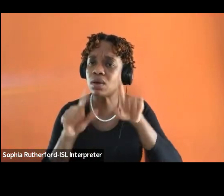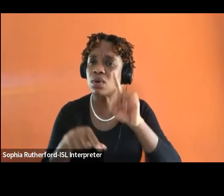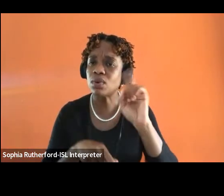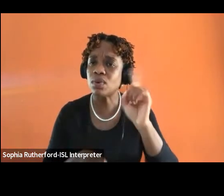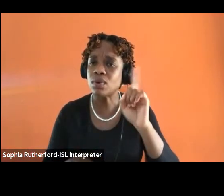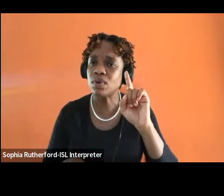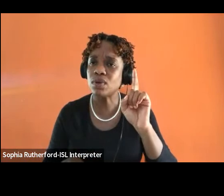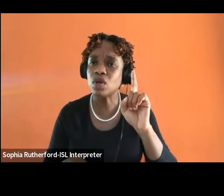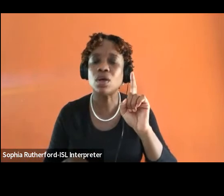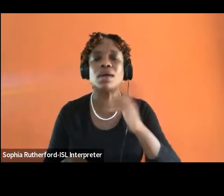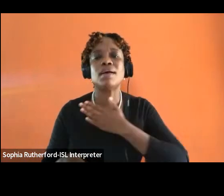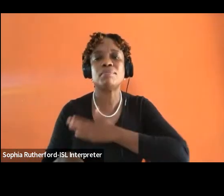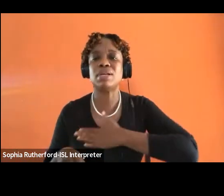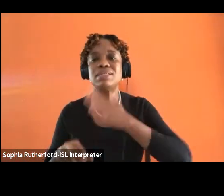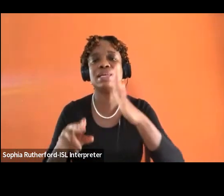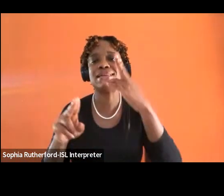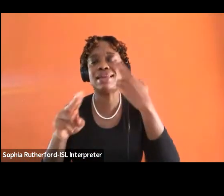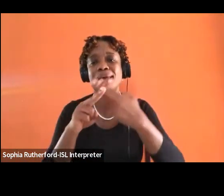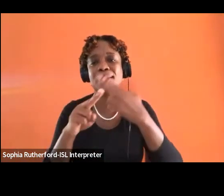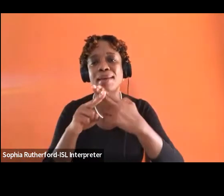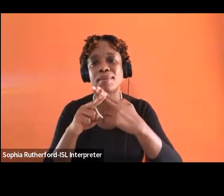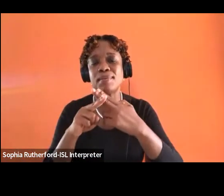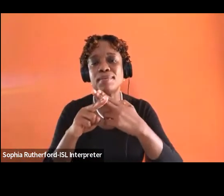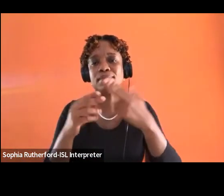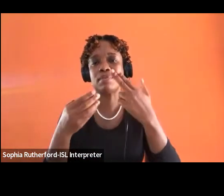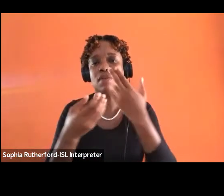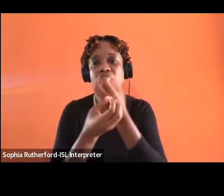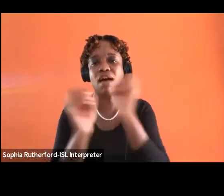Could you repeat the name of the office?